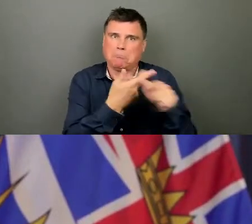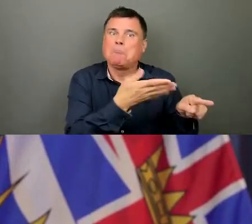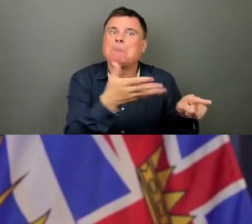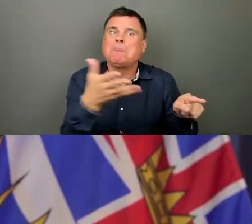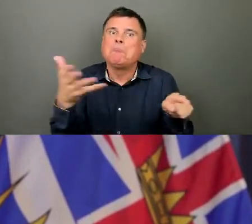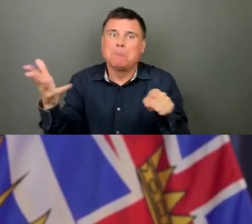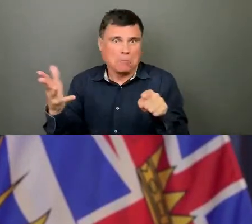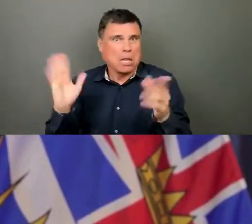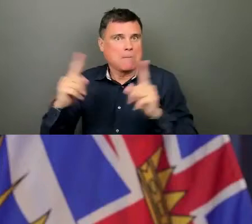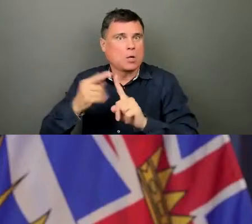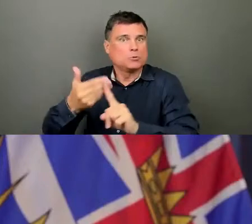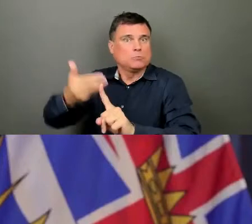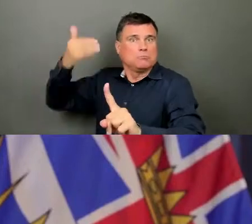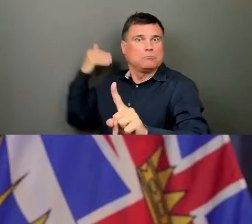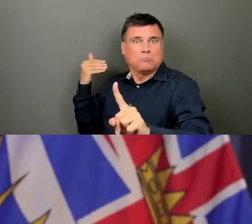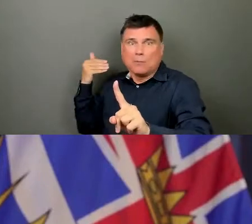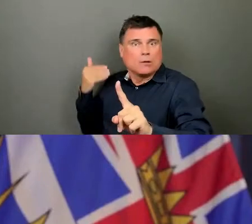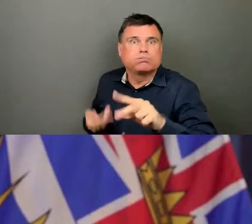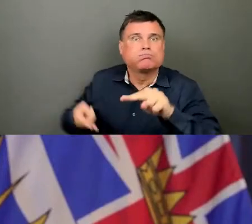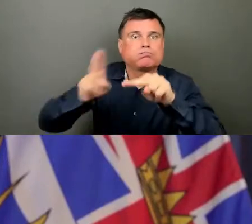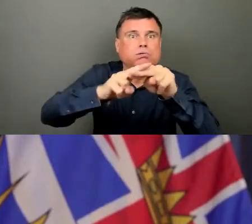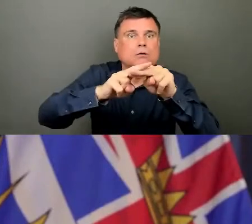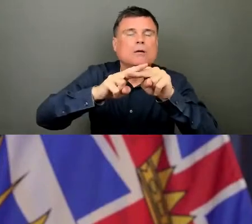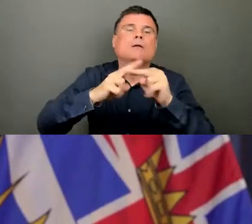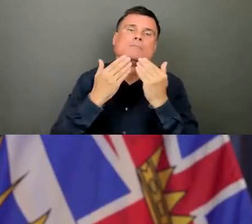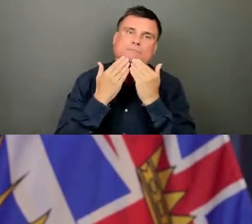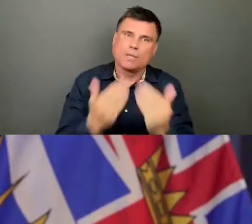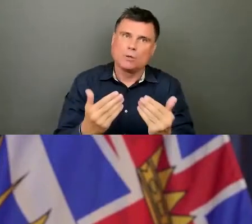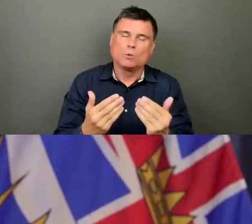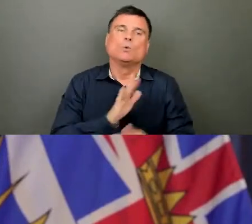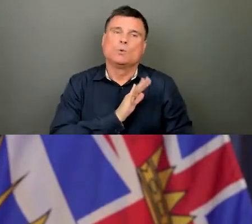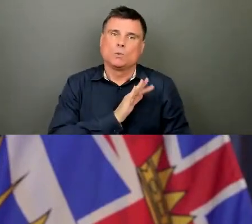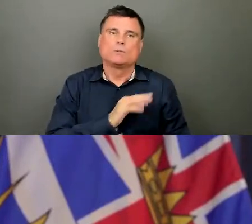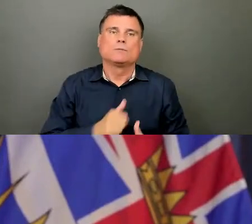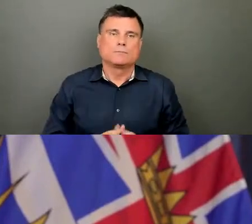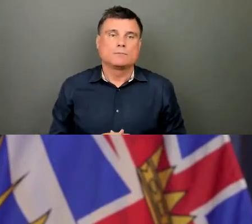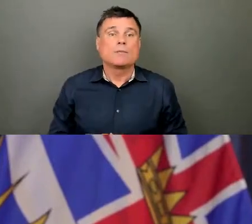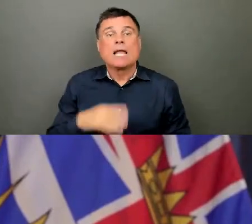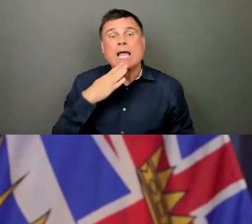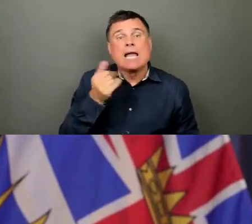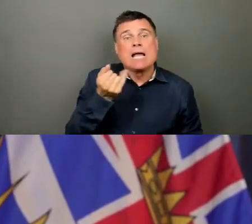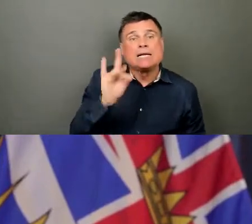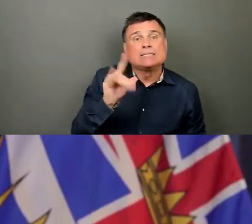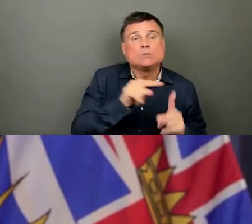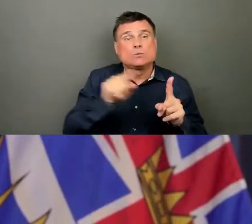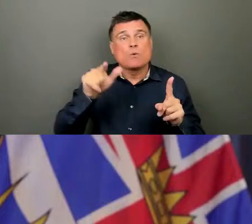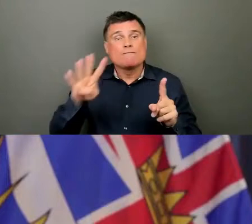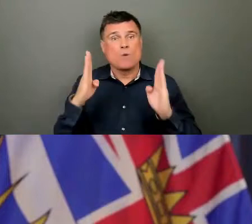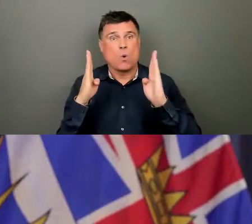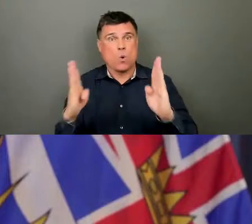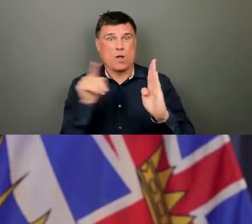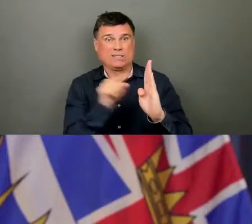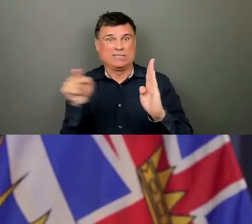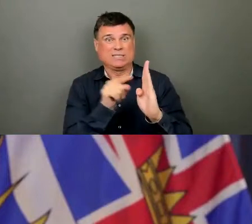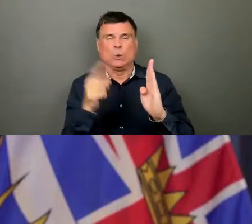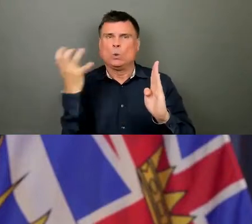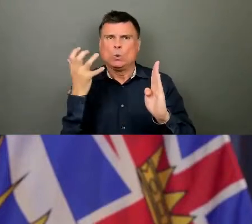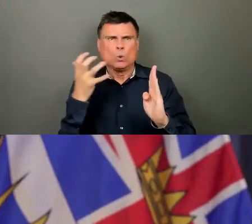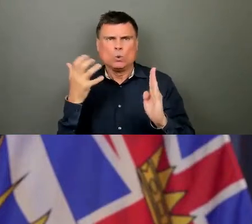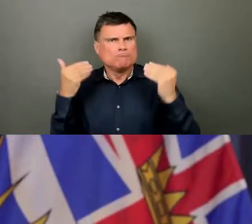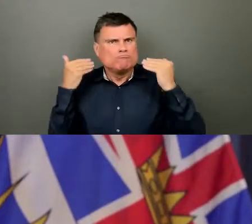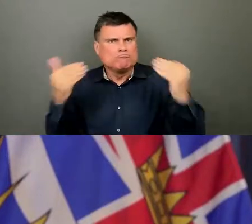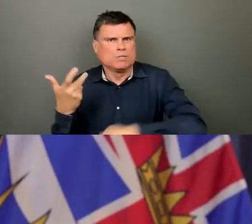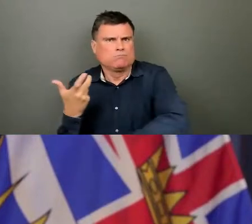which means that what we know, that those, particularly those 18 to 24, who have really stepped up and who are currently vaccinated at